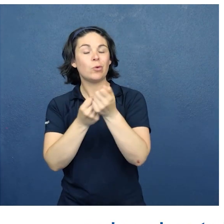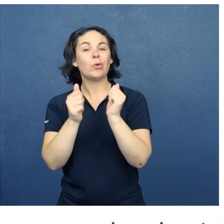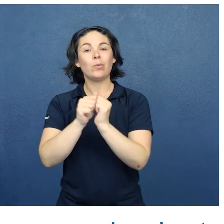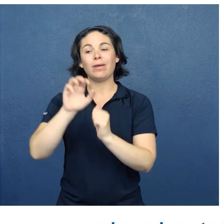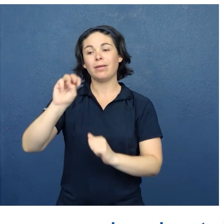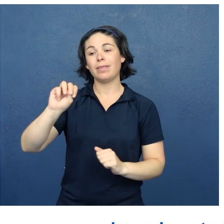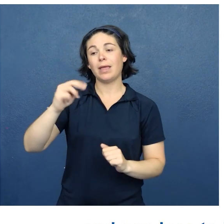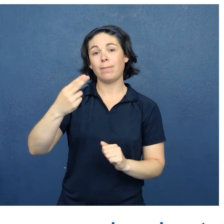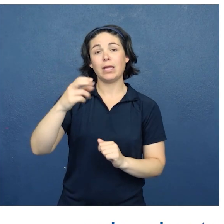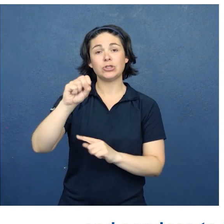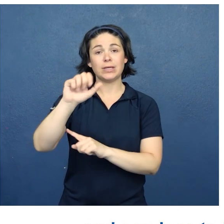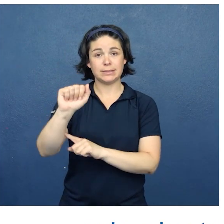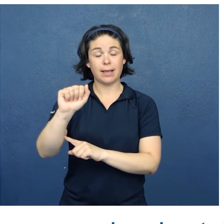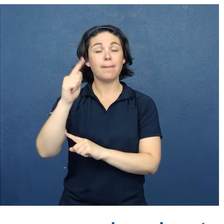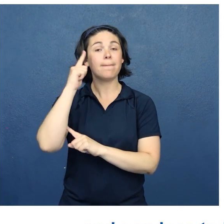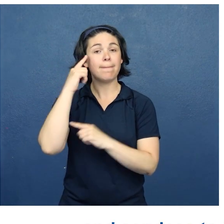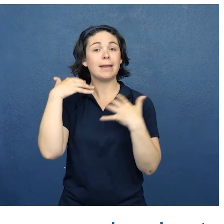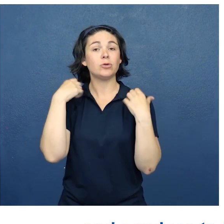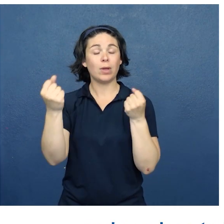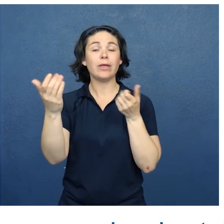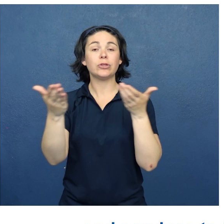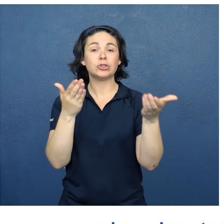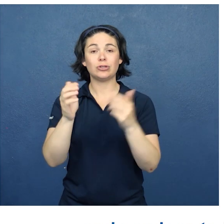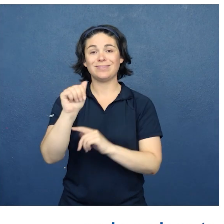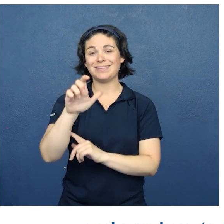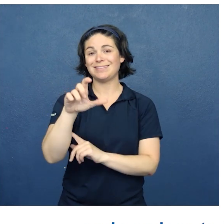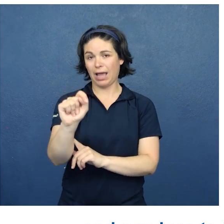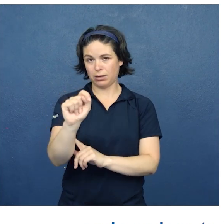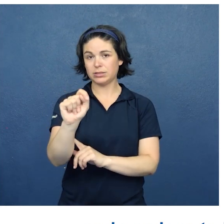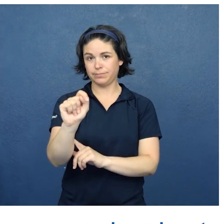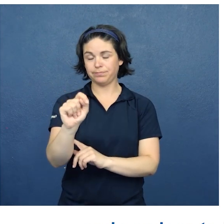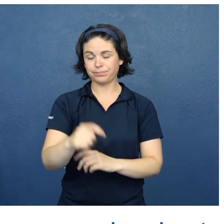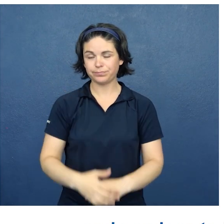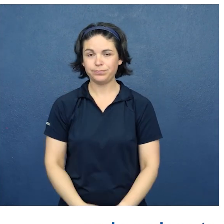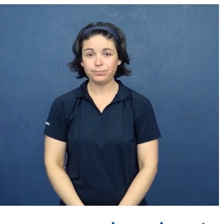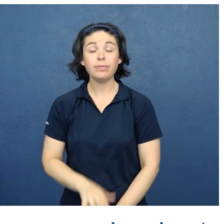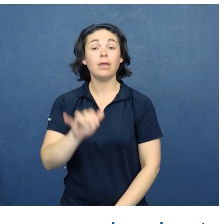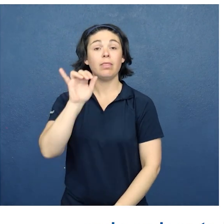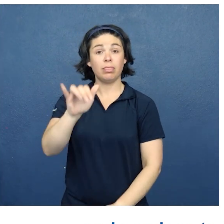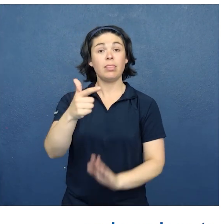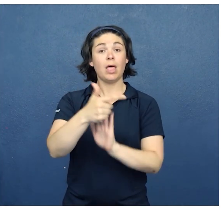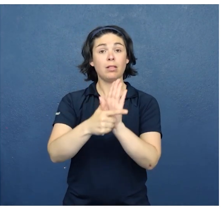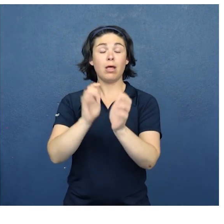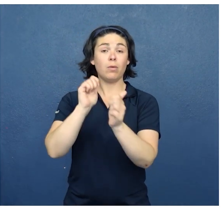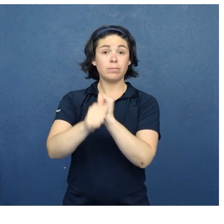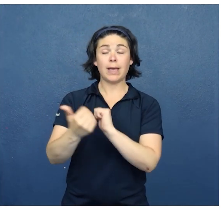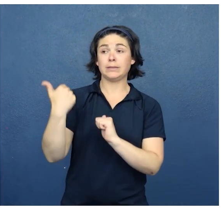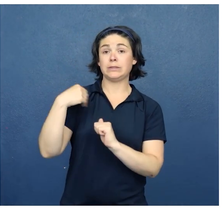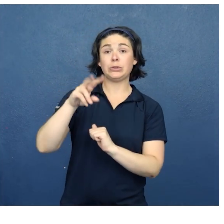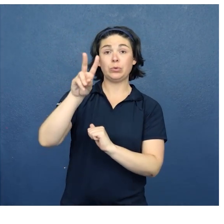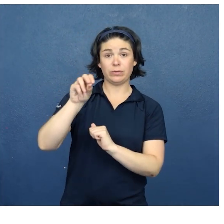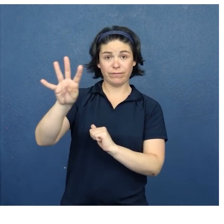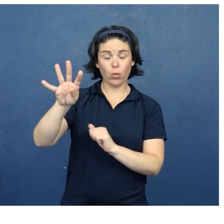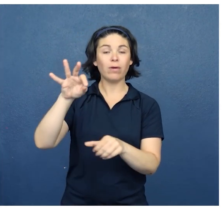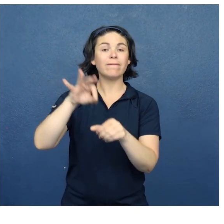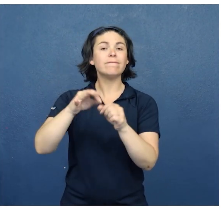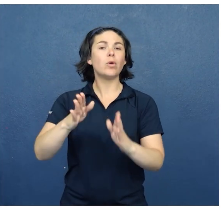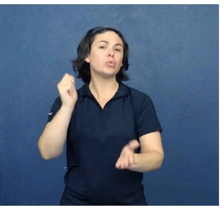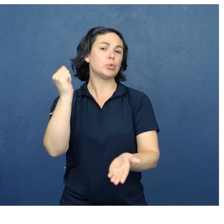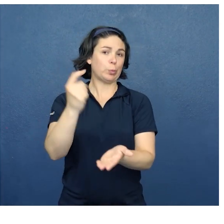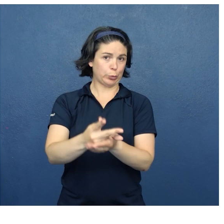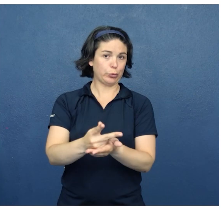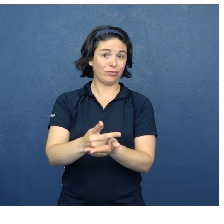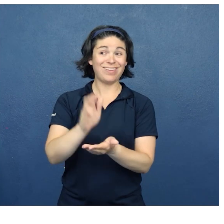the Mental Health Services Act, also known as MHSA or MISA, a voter-approved proposition from